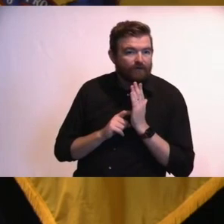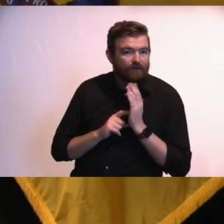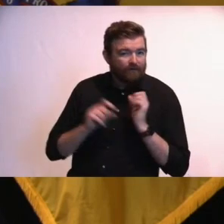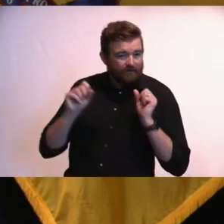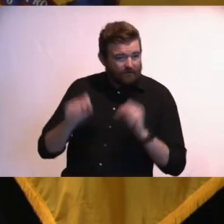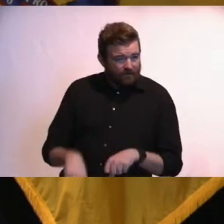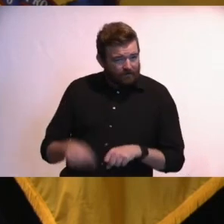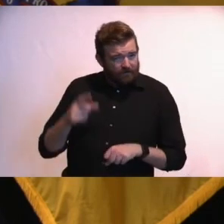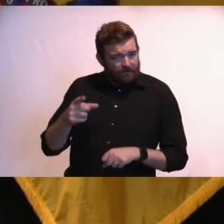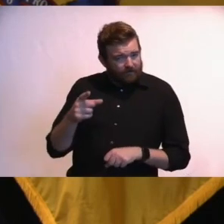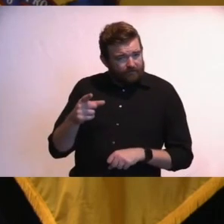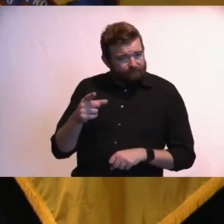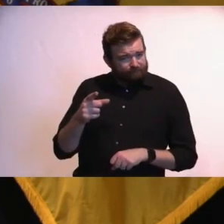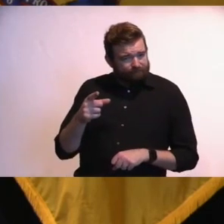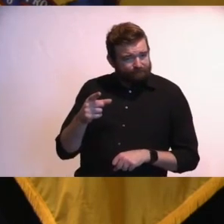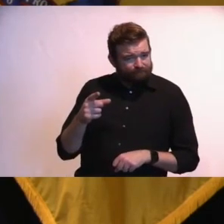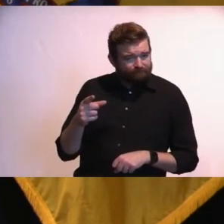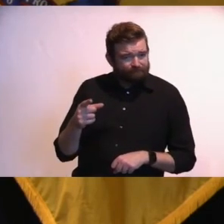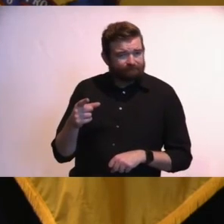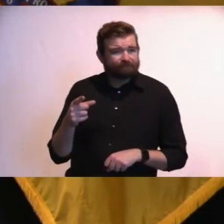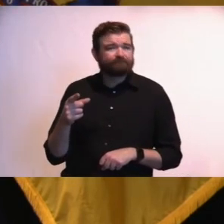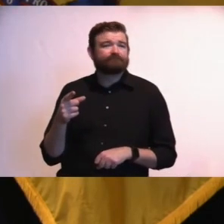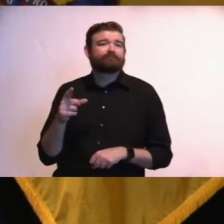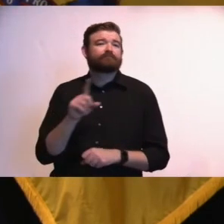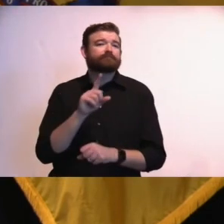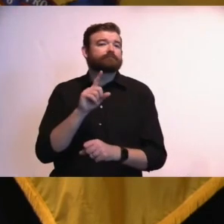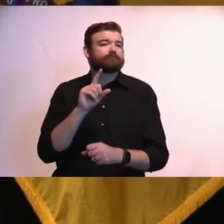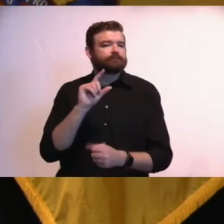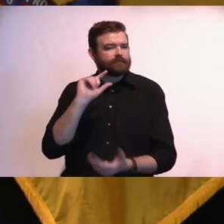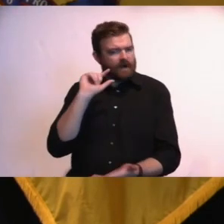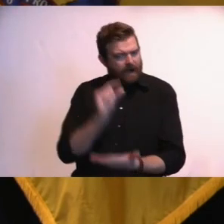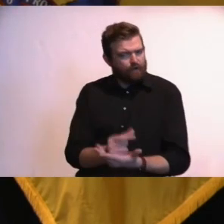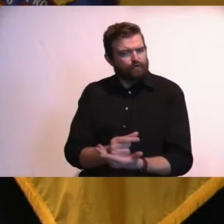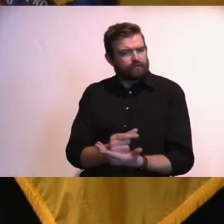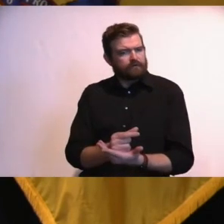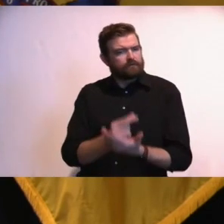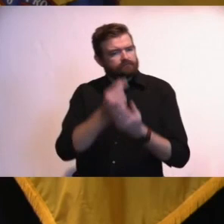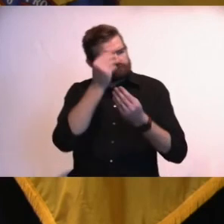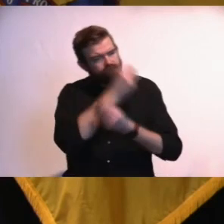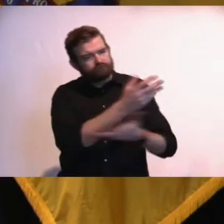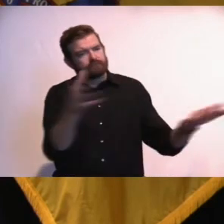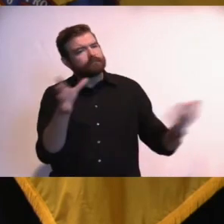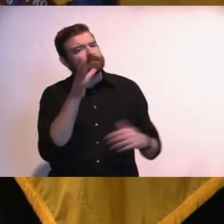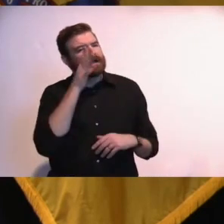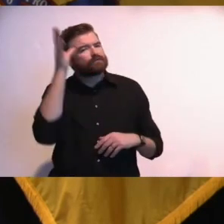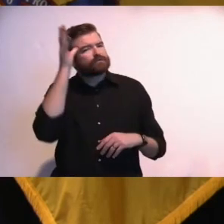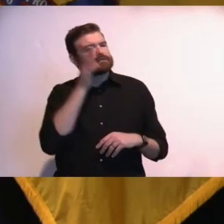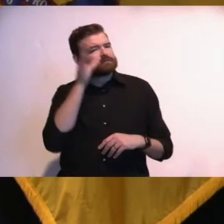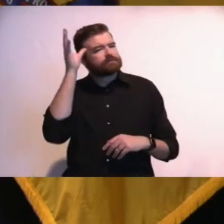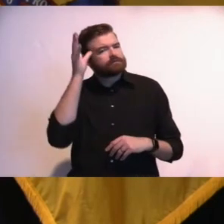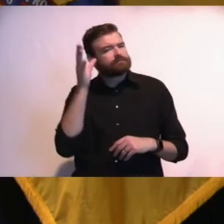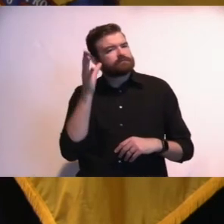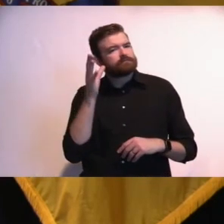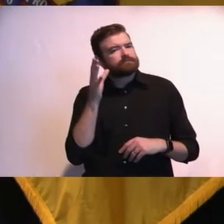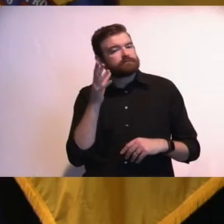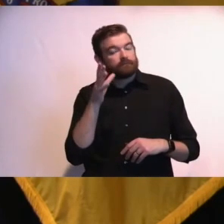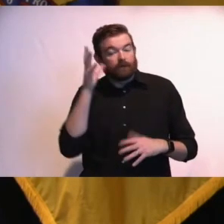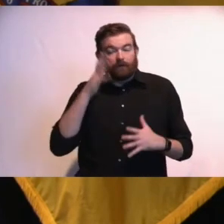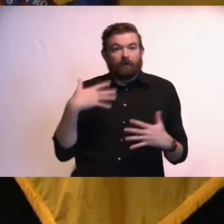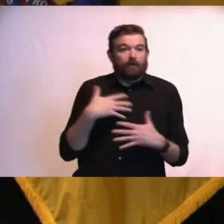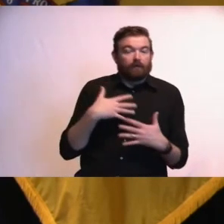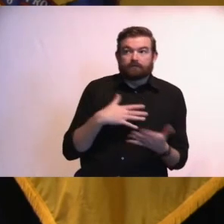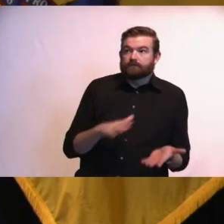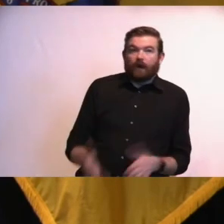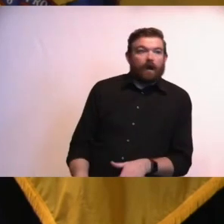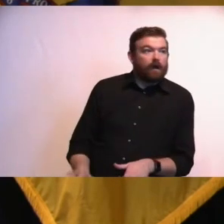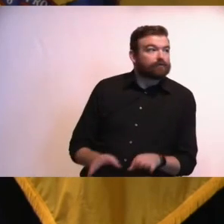of assurance to parents that are scared to death, and there are a lot of them, because we've heard from them, that somehow, because this issue has not been raised,